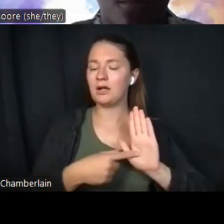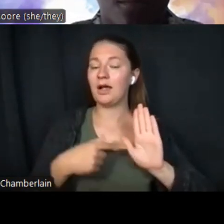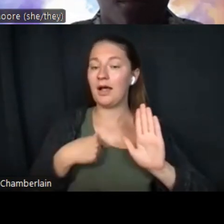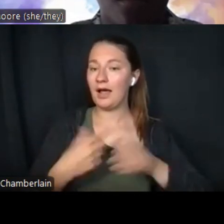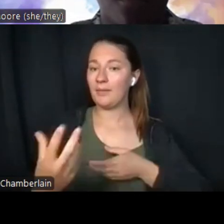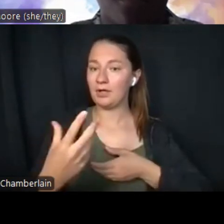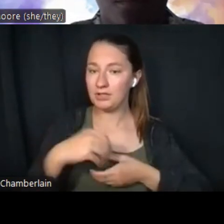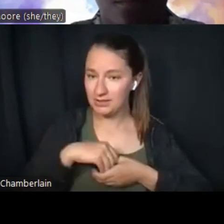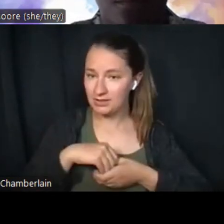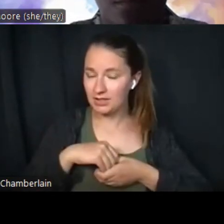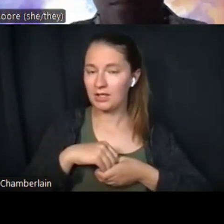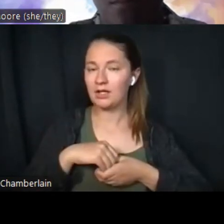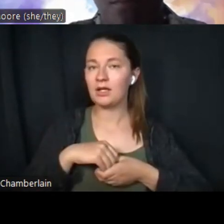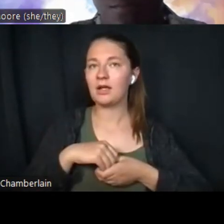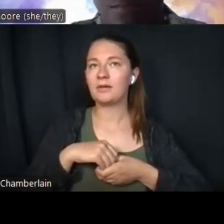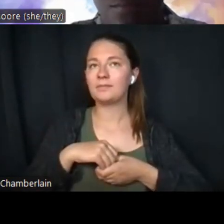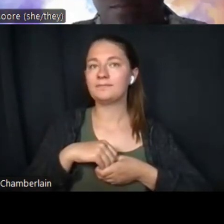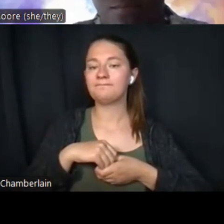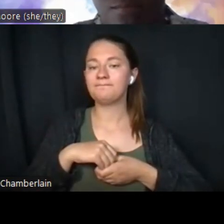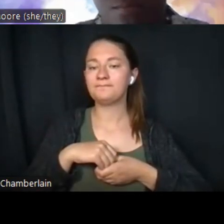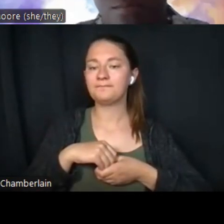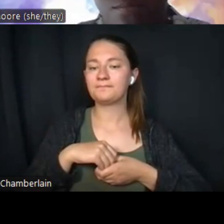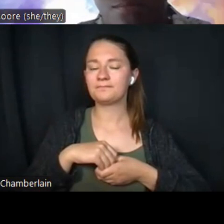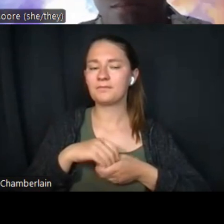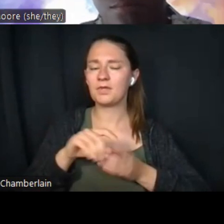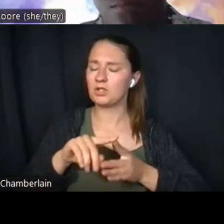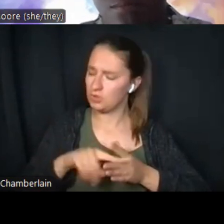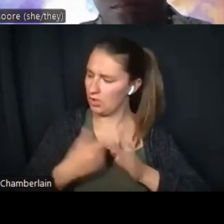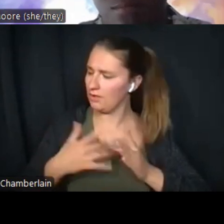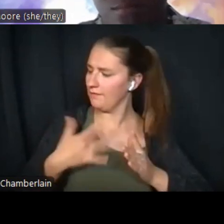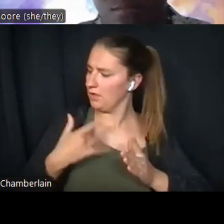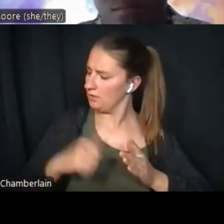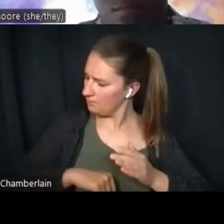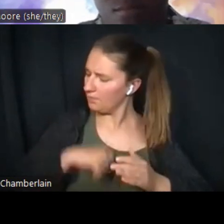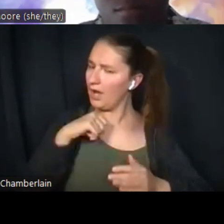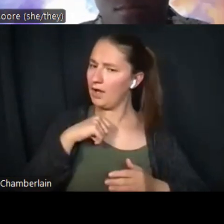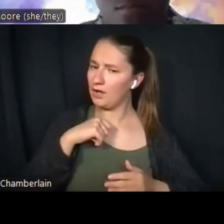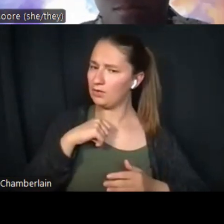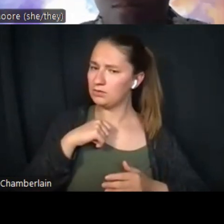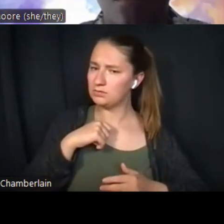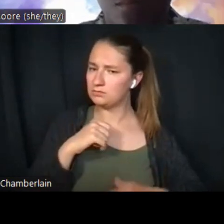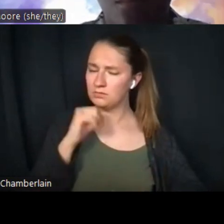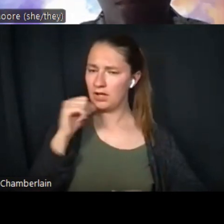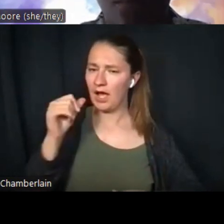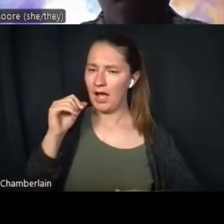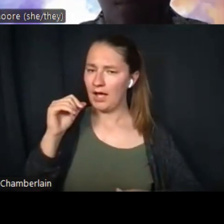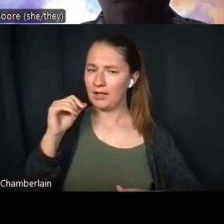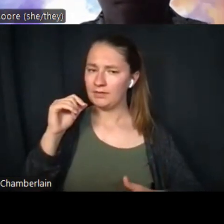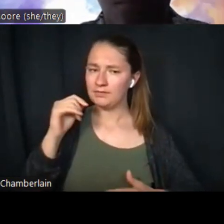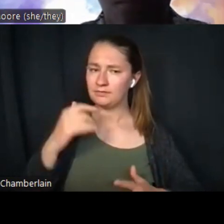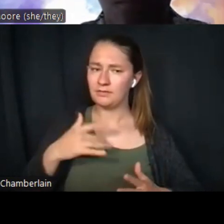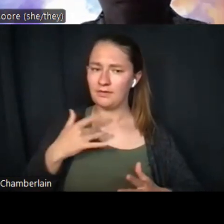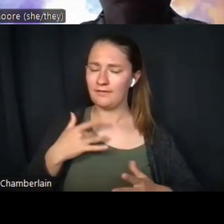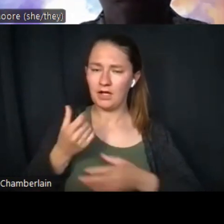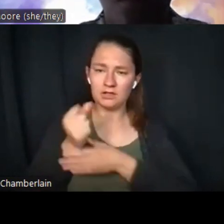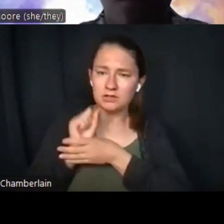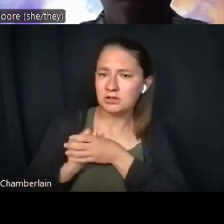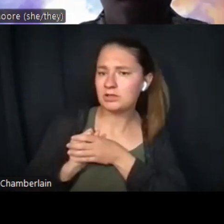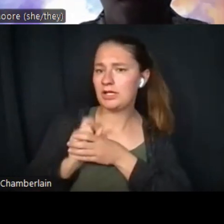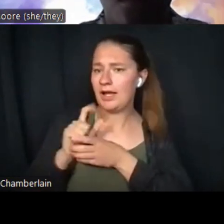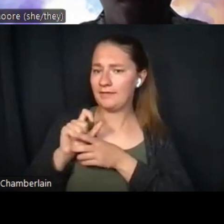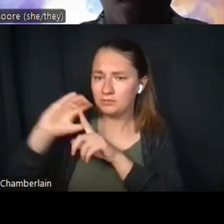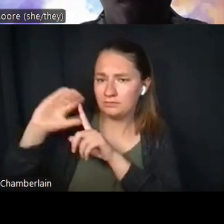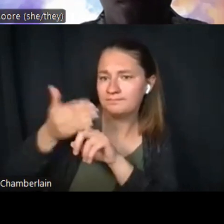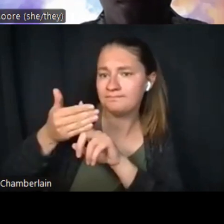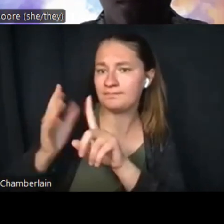autistic, and began to feel pride for that and not, ashamed or, not kind of forced to mask all the time. There